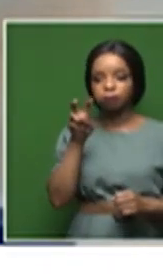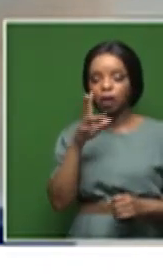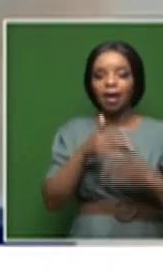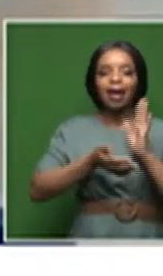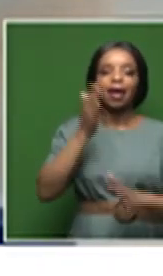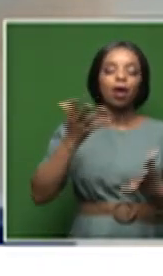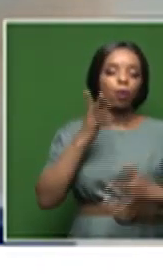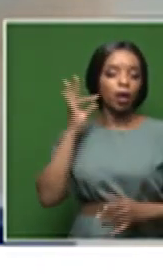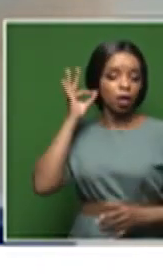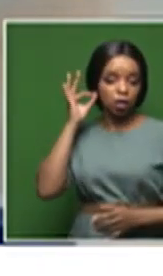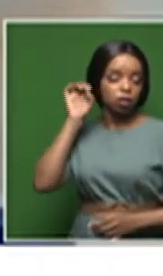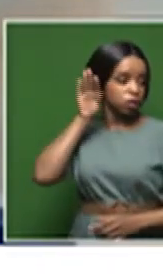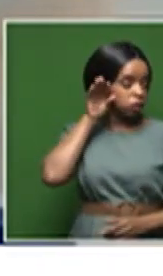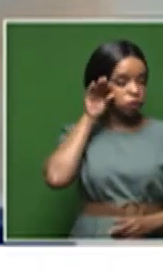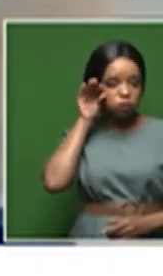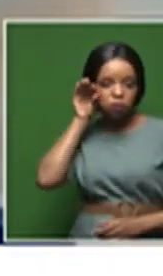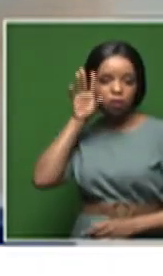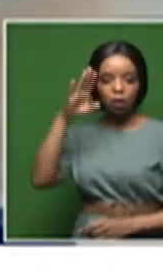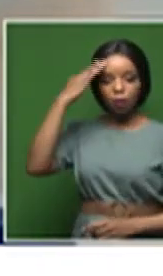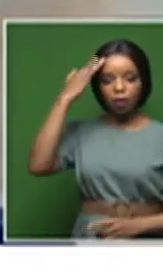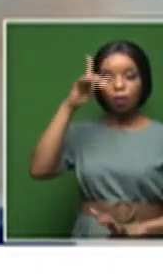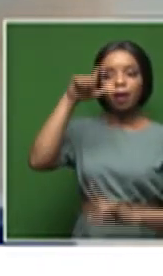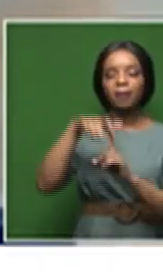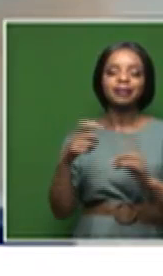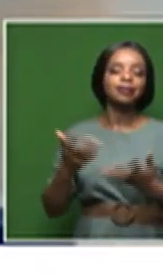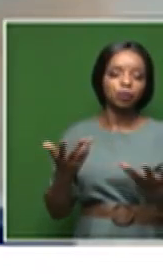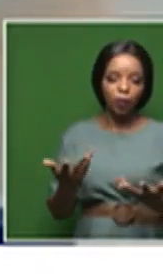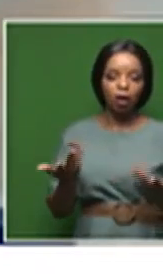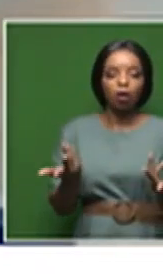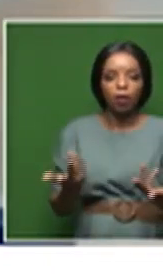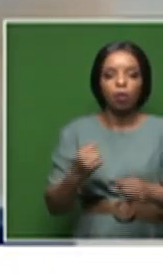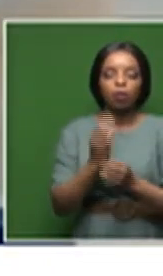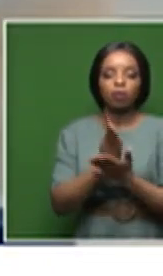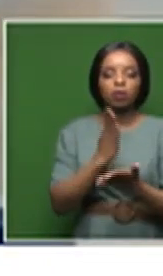find the perpetrator so that we can make sure that